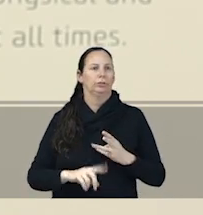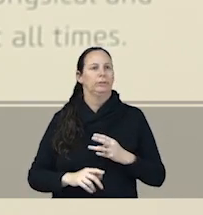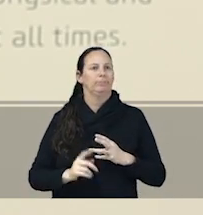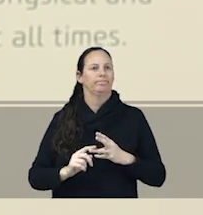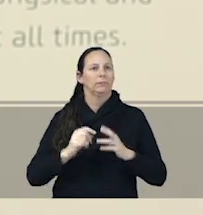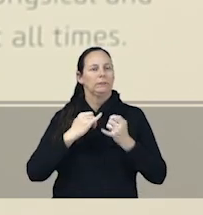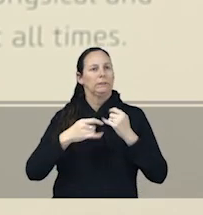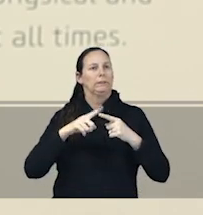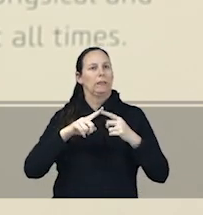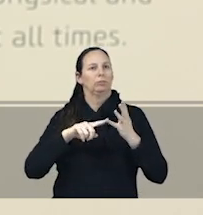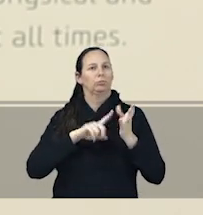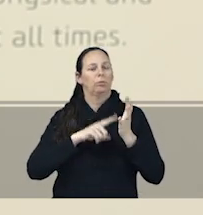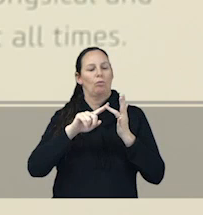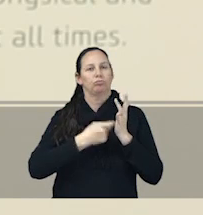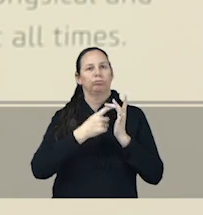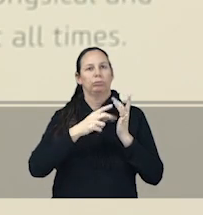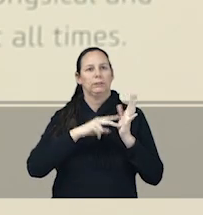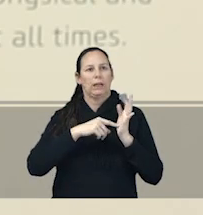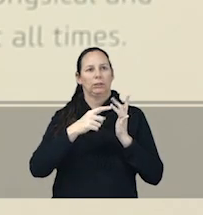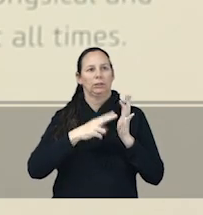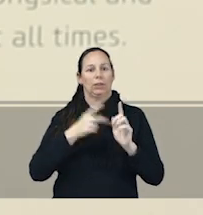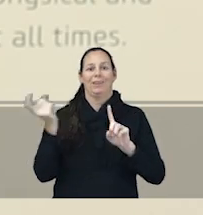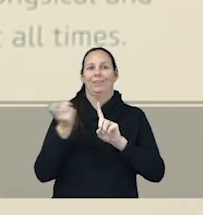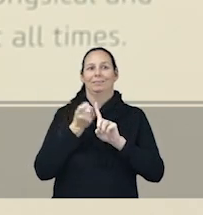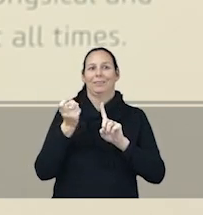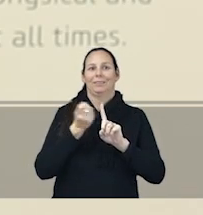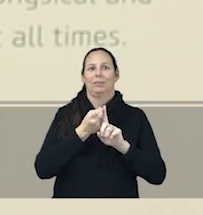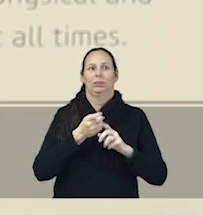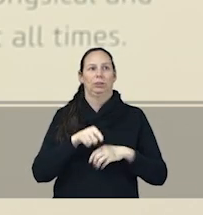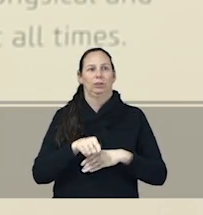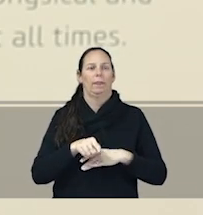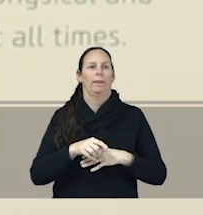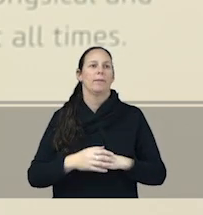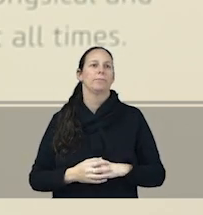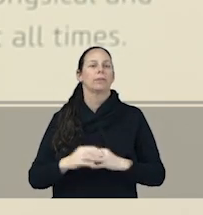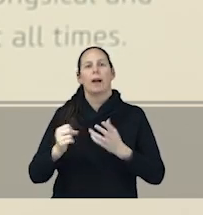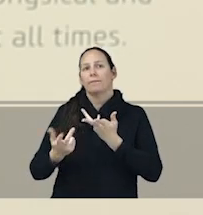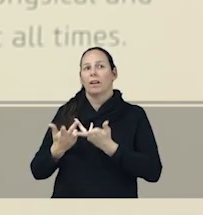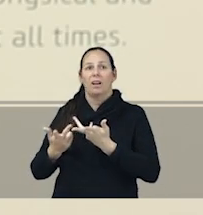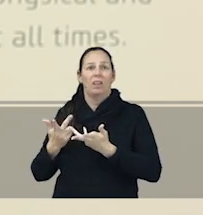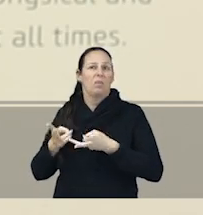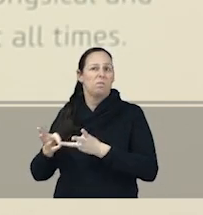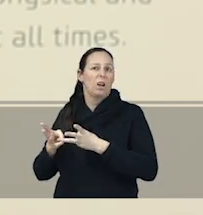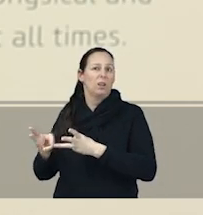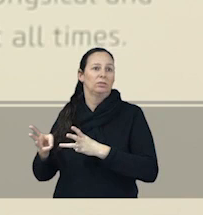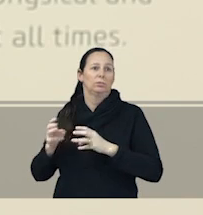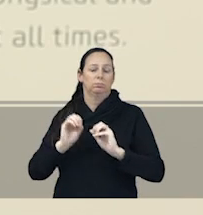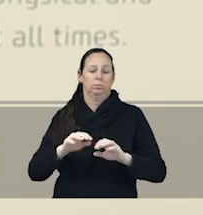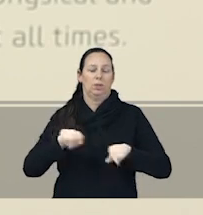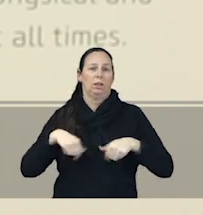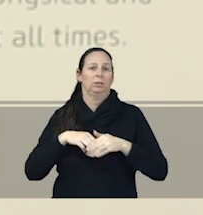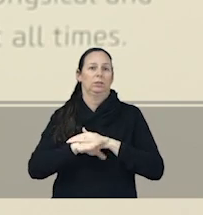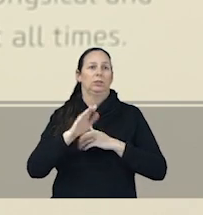They have a sexual orientation towards children. There are other motivators that we would go into in a training